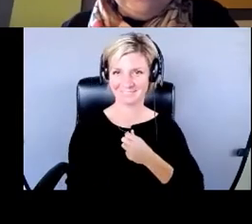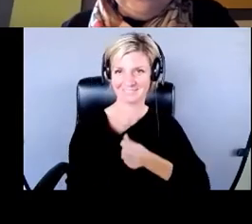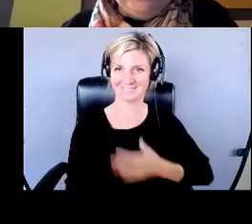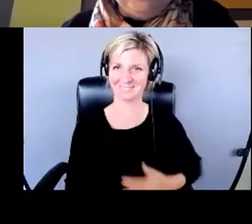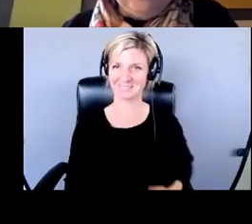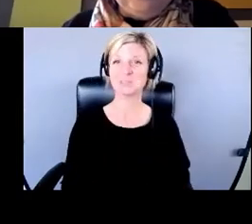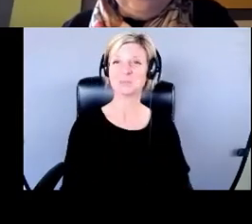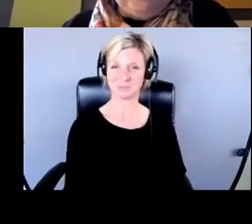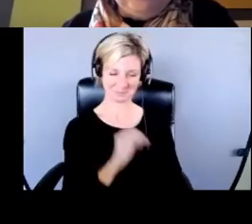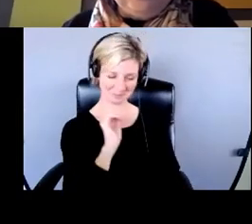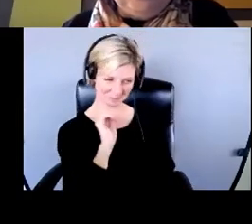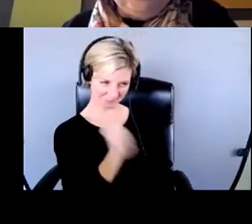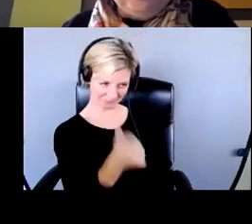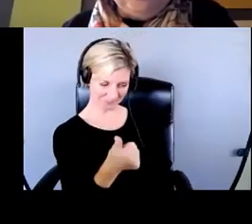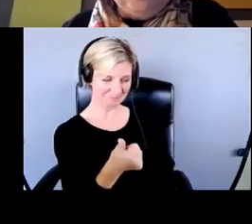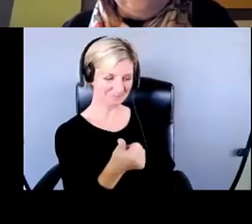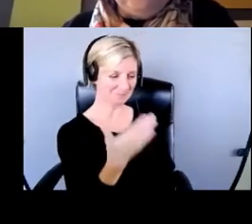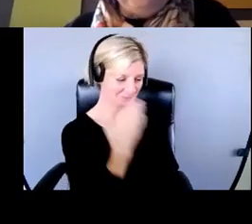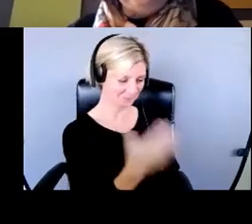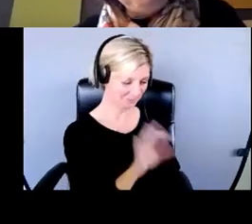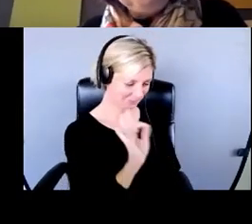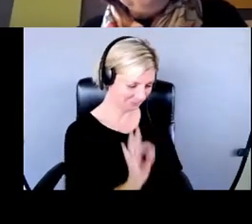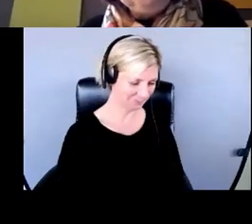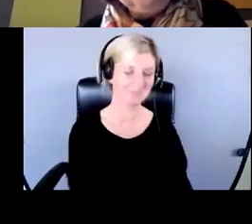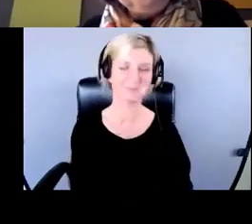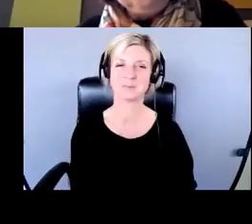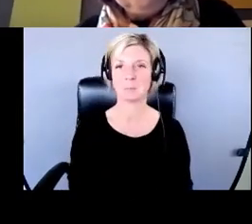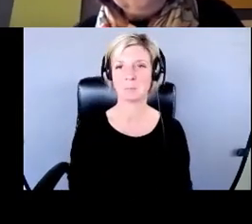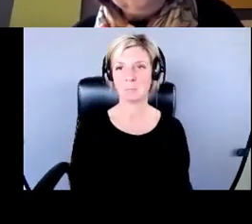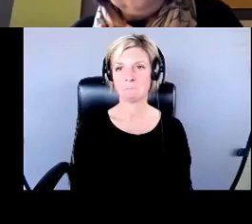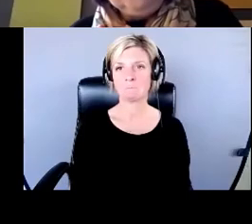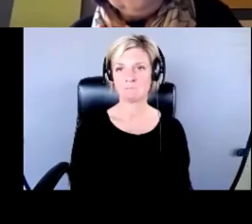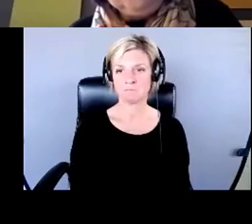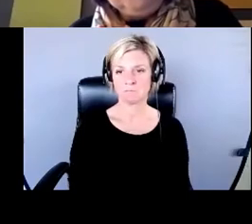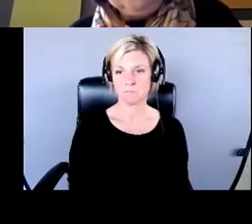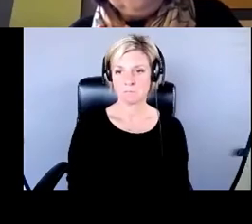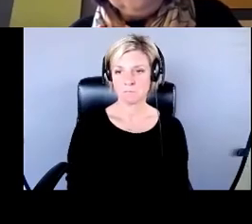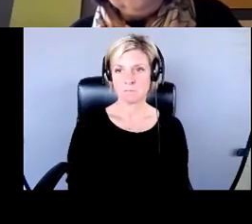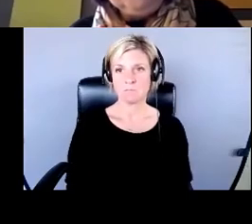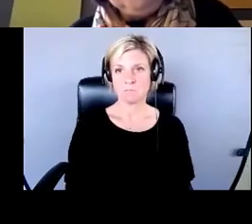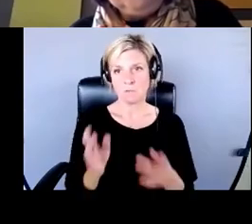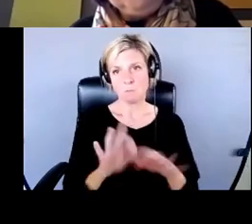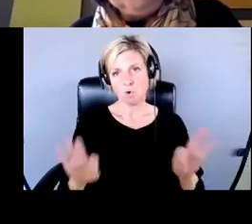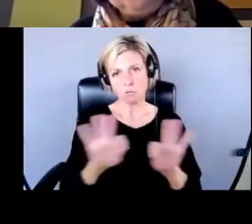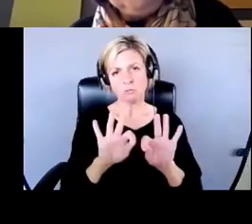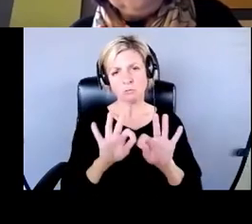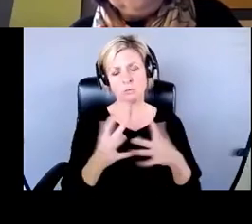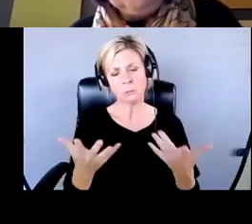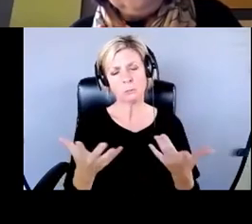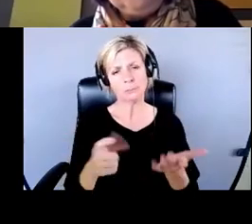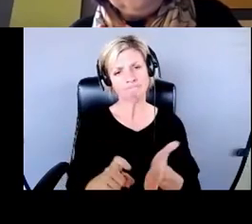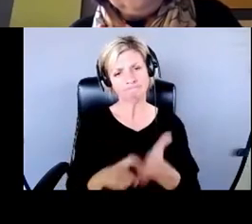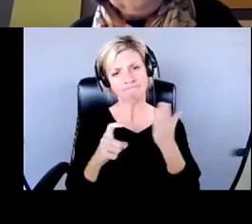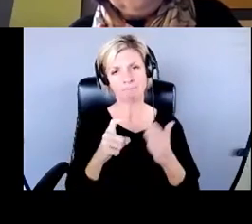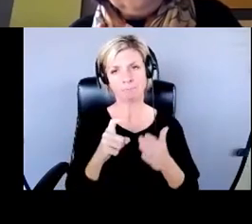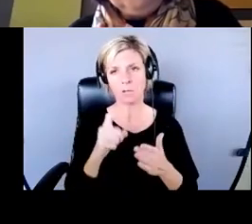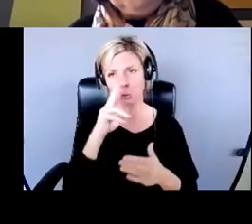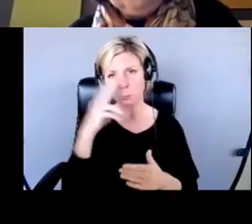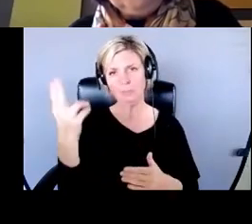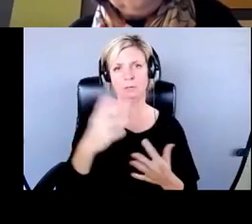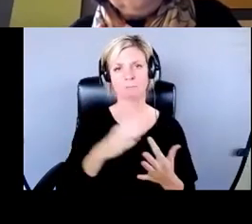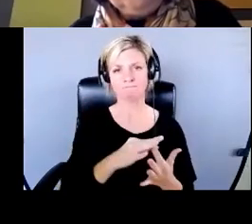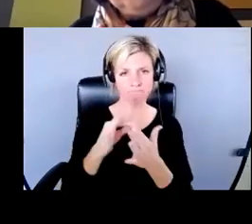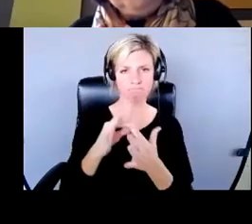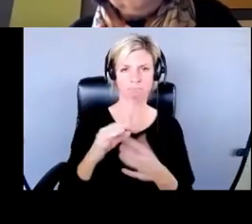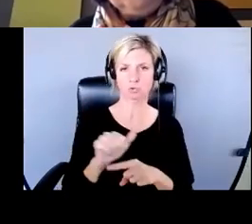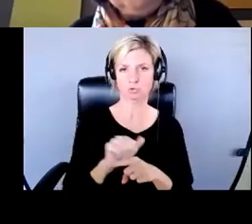All right, I'm unmuted. I think it requires unique training from other areas